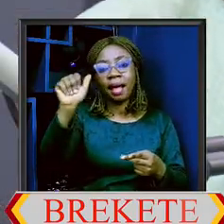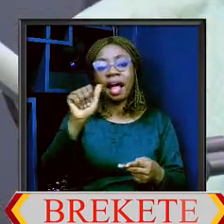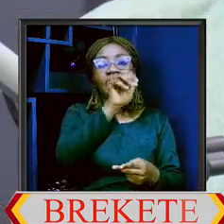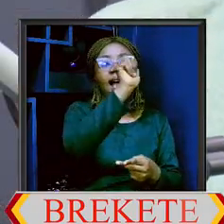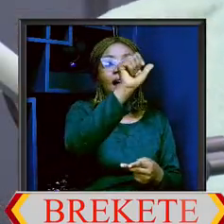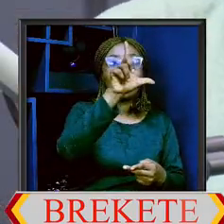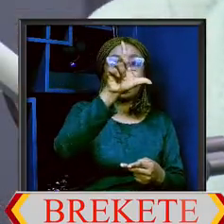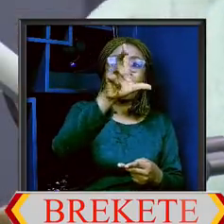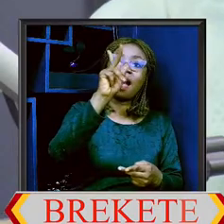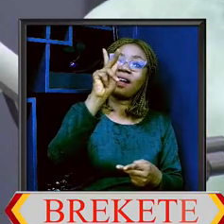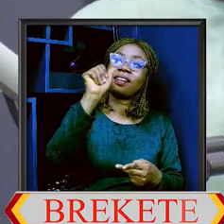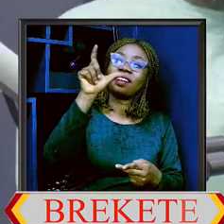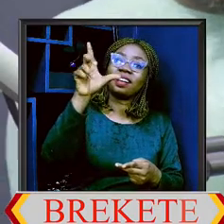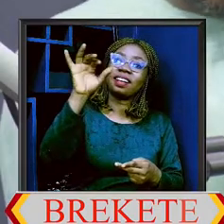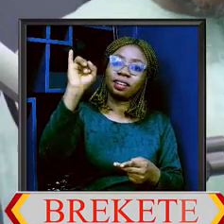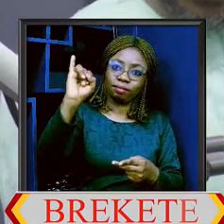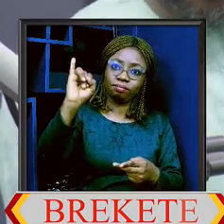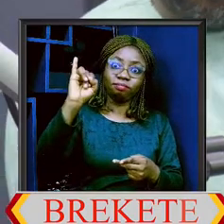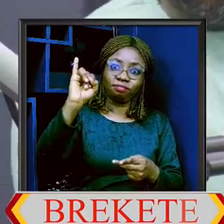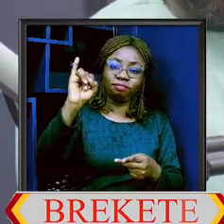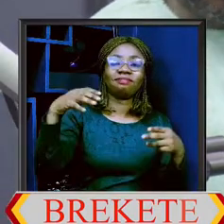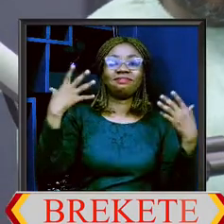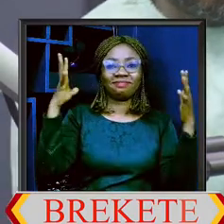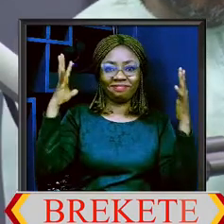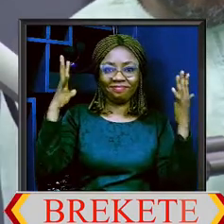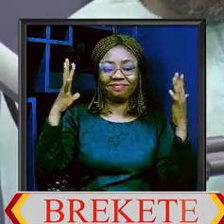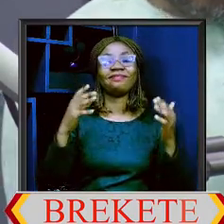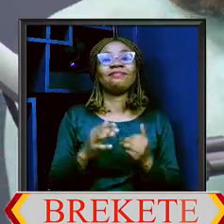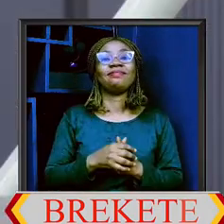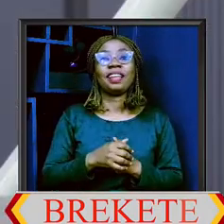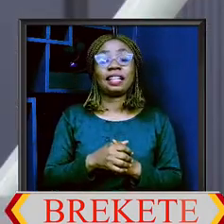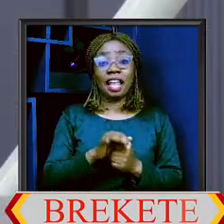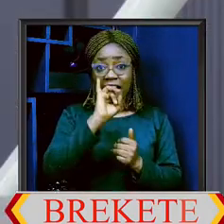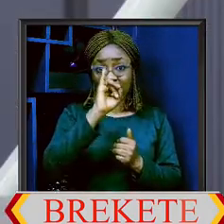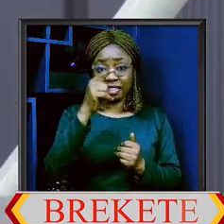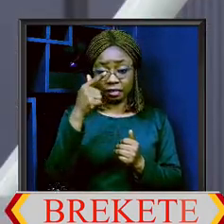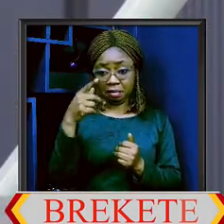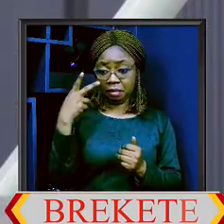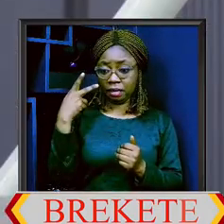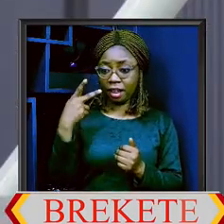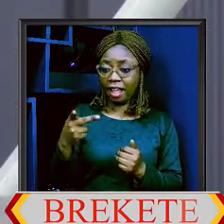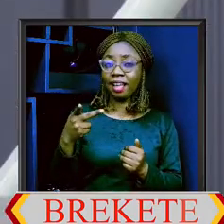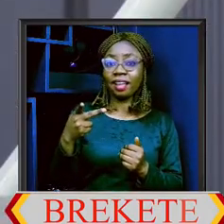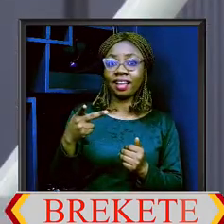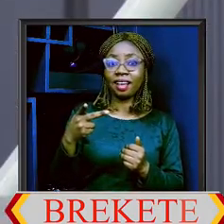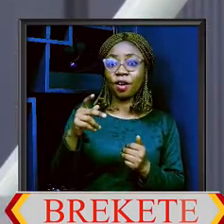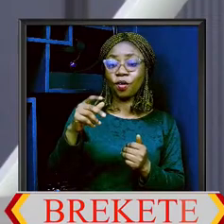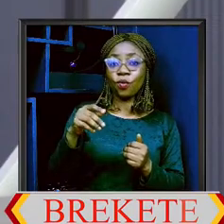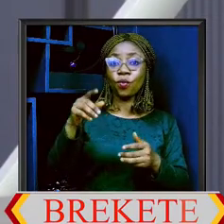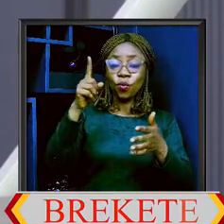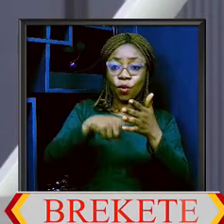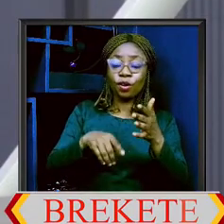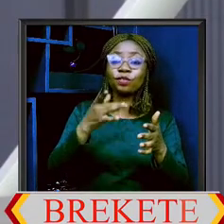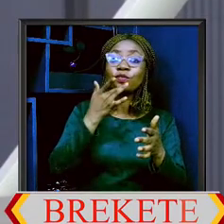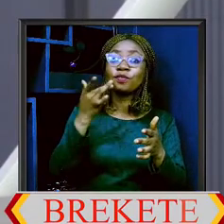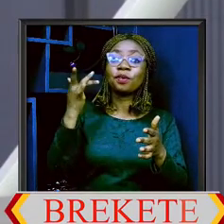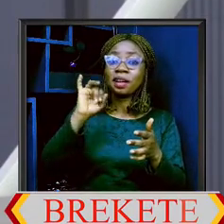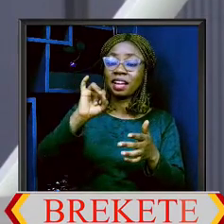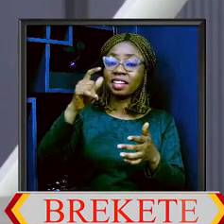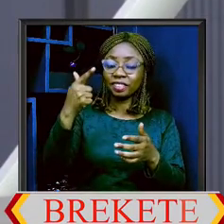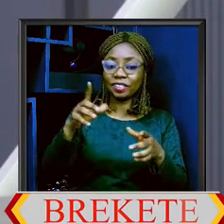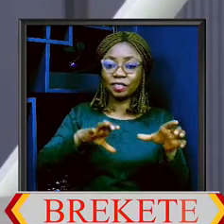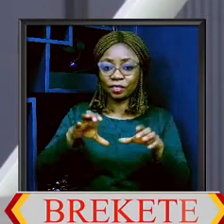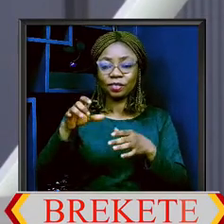bab you see IG where there now here waiting former IGS do with they appreciate